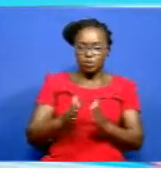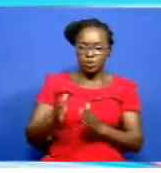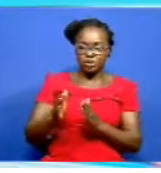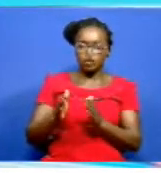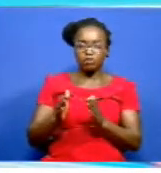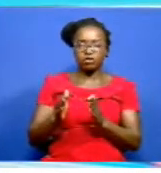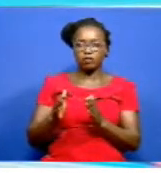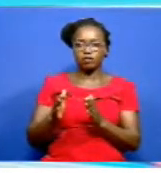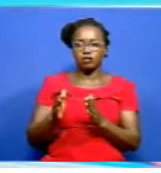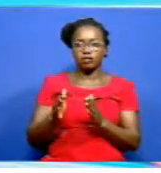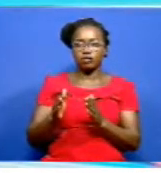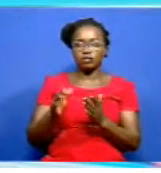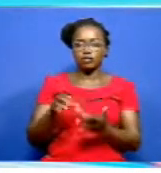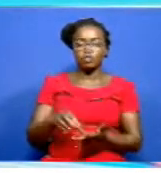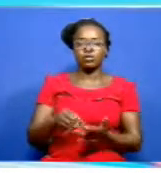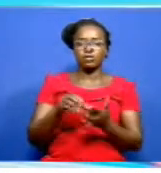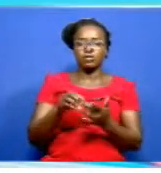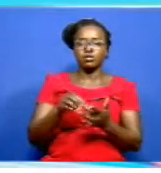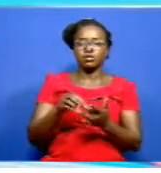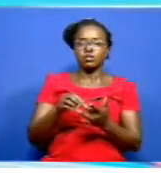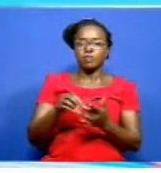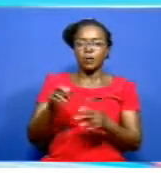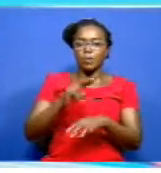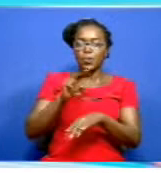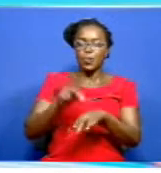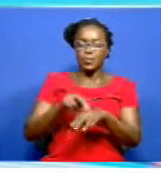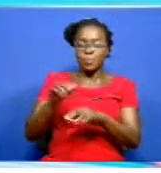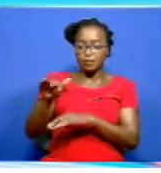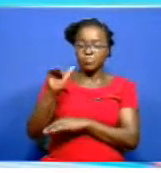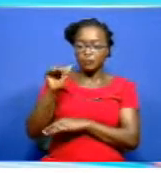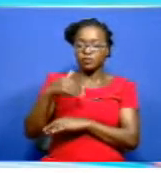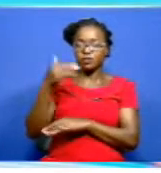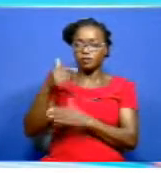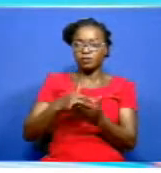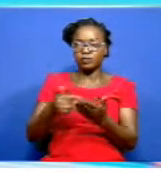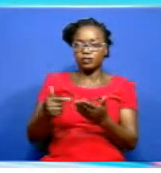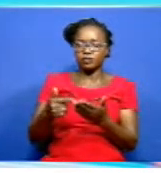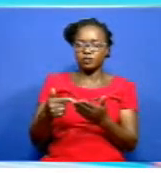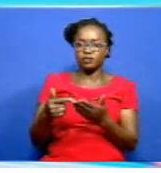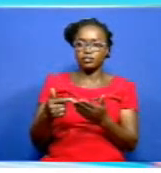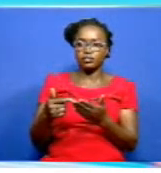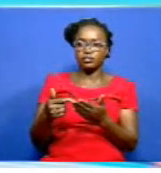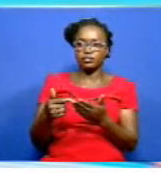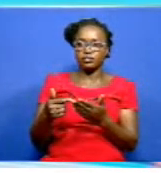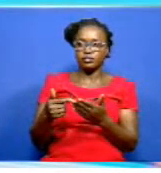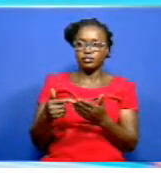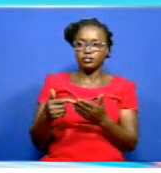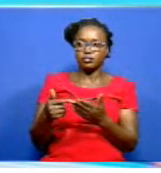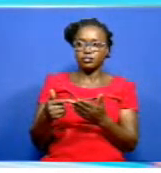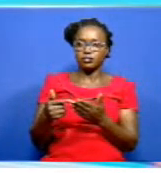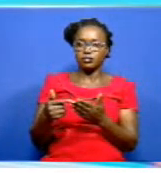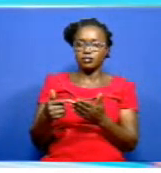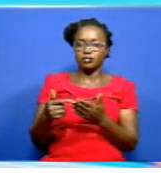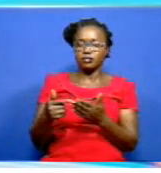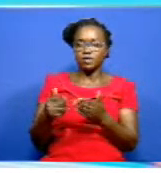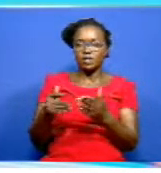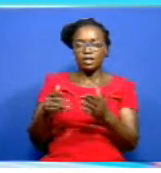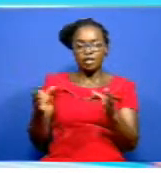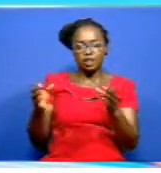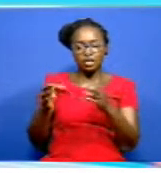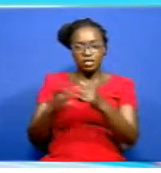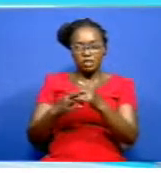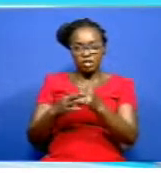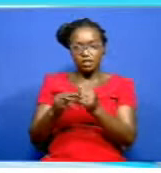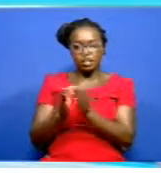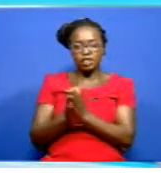hili, hususan kuhusiana na mitihani ya kitaifa ambayo wiki ijayo mitihani ya kitaifa ya kidato ya shule za msingi itakuwa inaandaliwa kuanzia siku